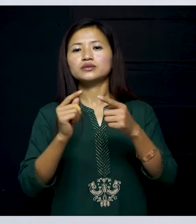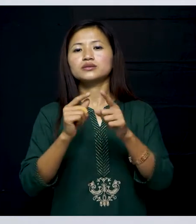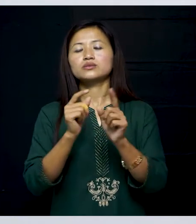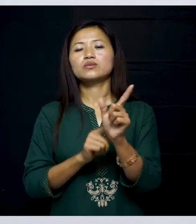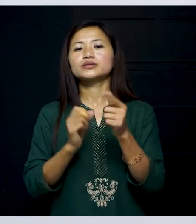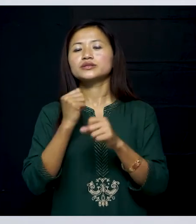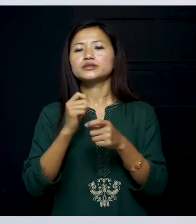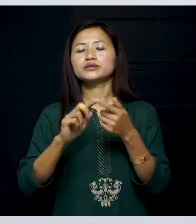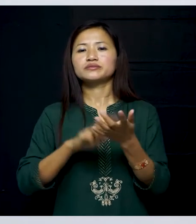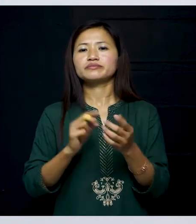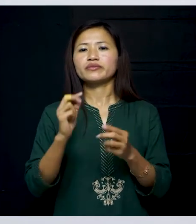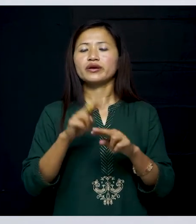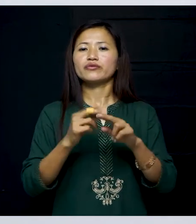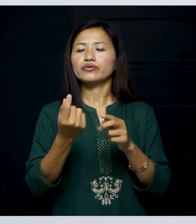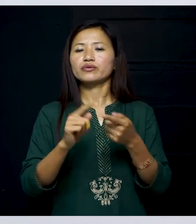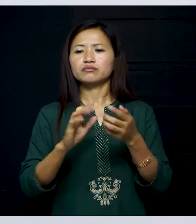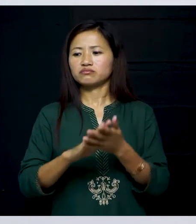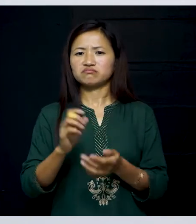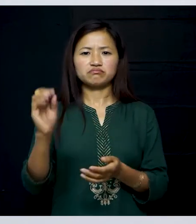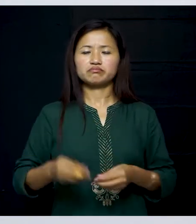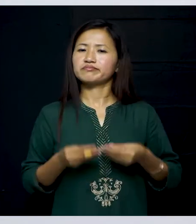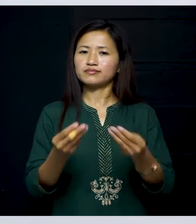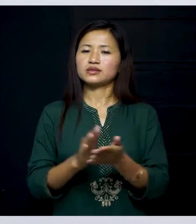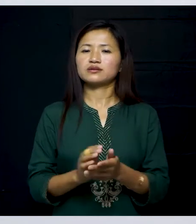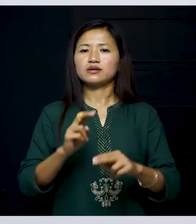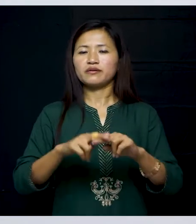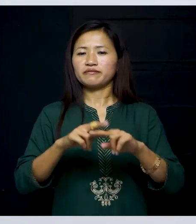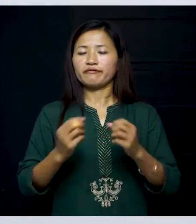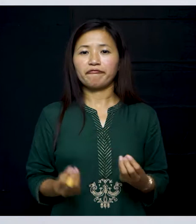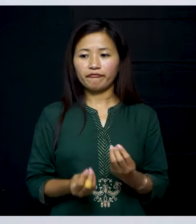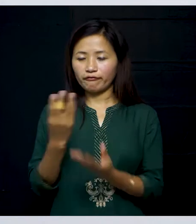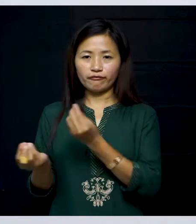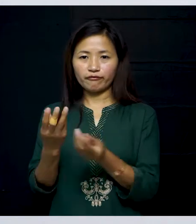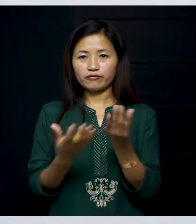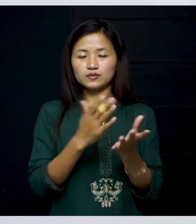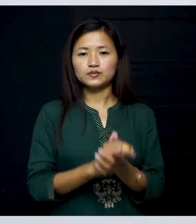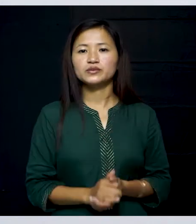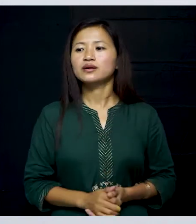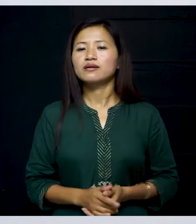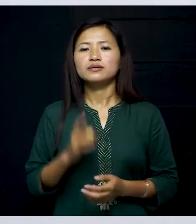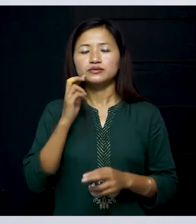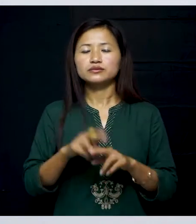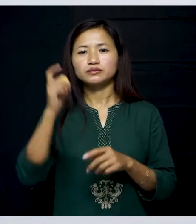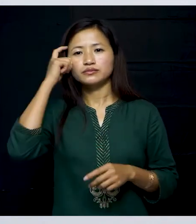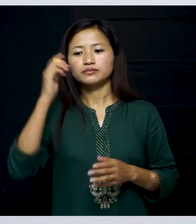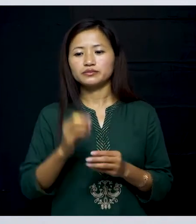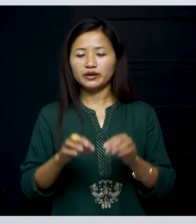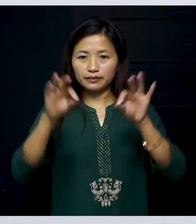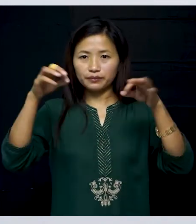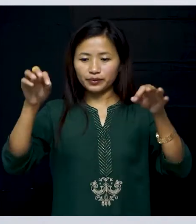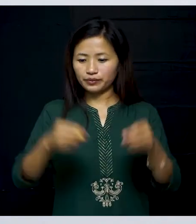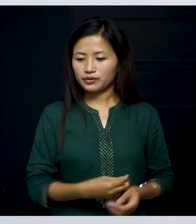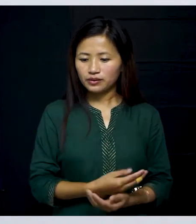fuel alone cannot produce fire. You can think of a paper lying on the floor, right? A paper or a